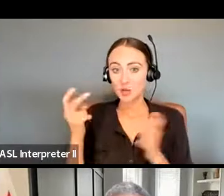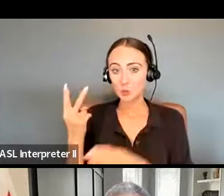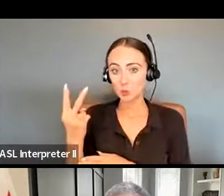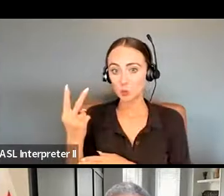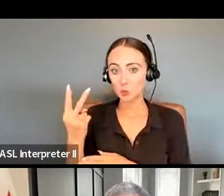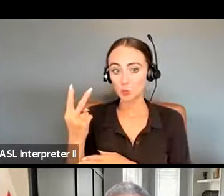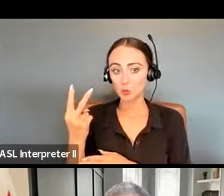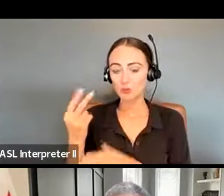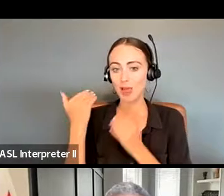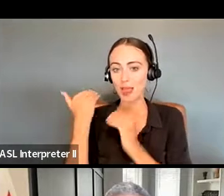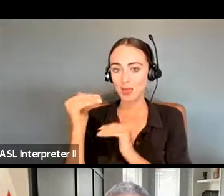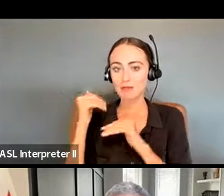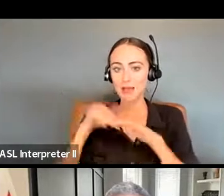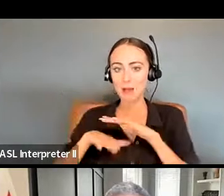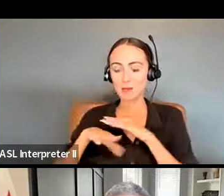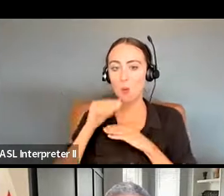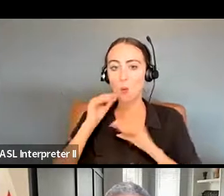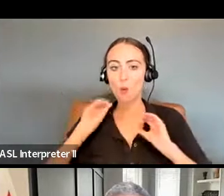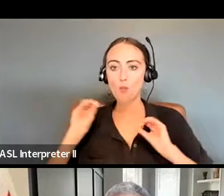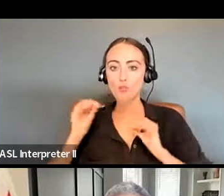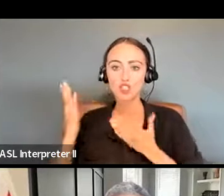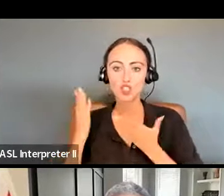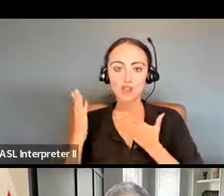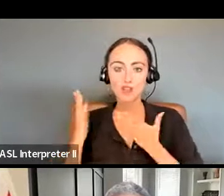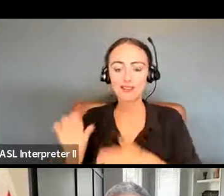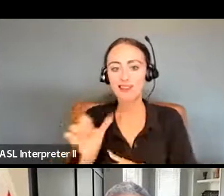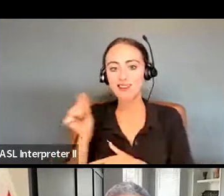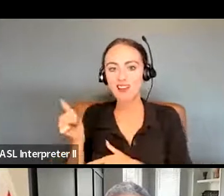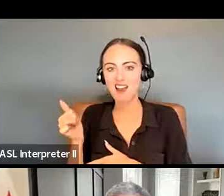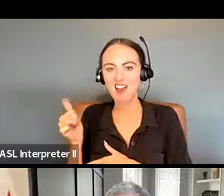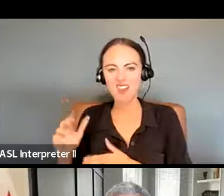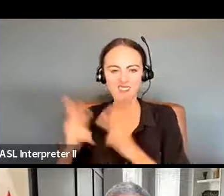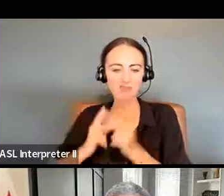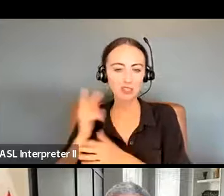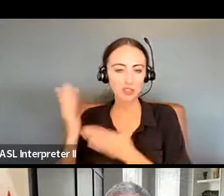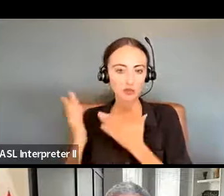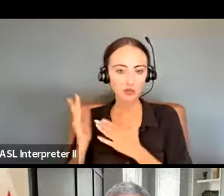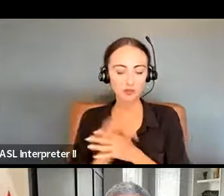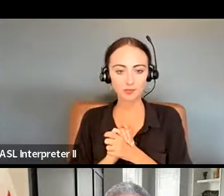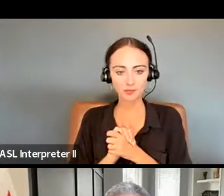which sets to limit access to our homelessness services and other wraparound services.